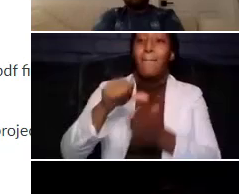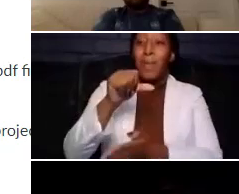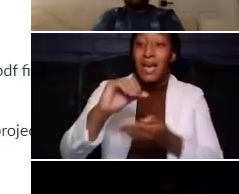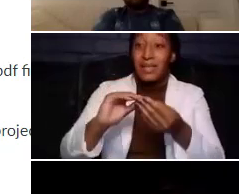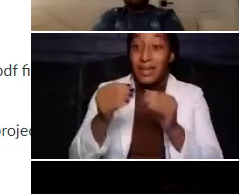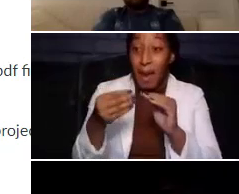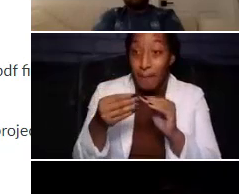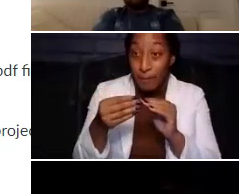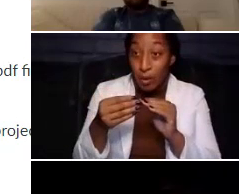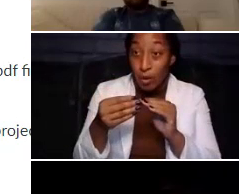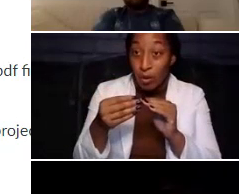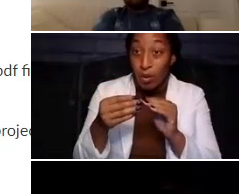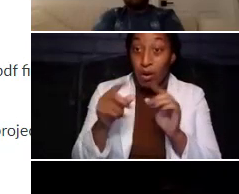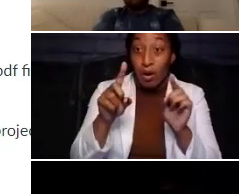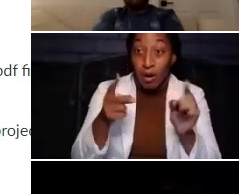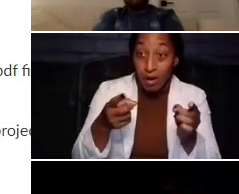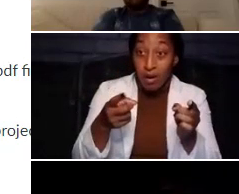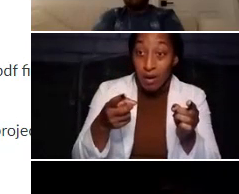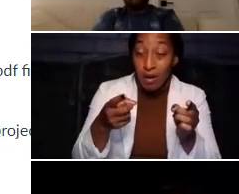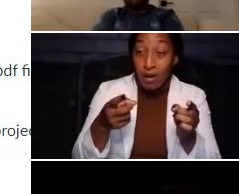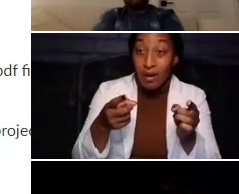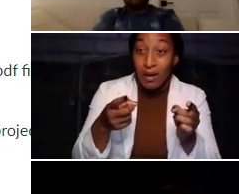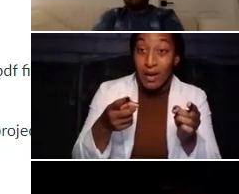it in quotes like you're supposed to, because if you